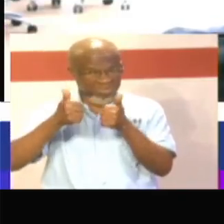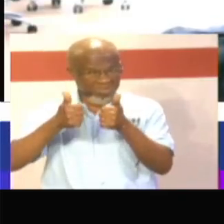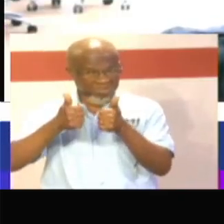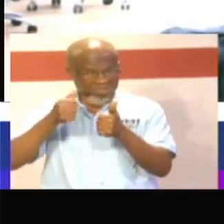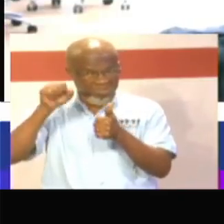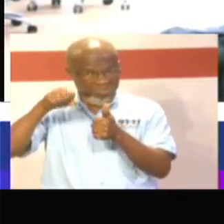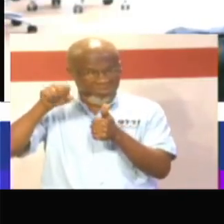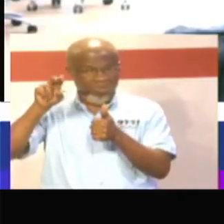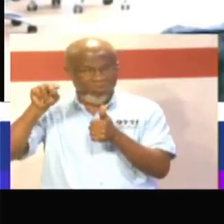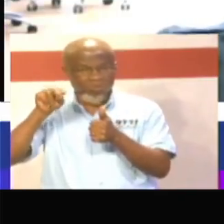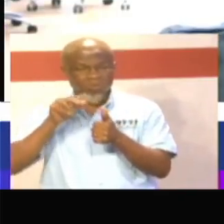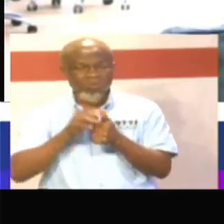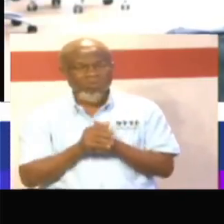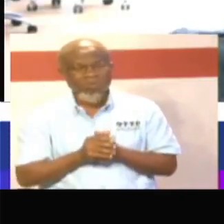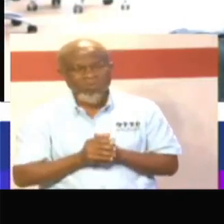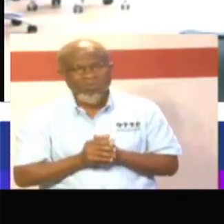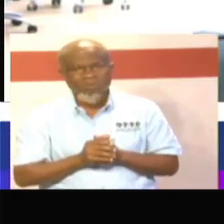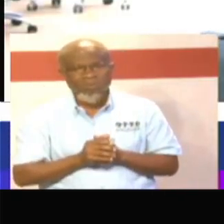level? Thank you.